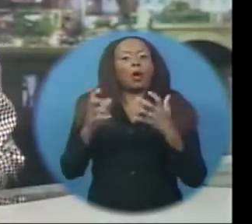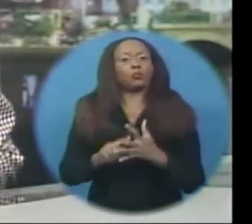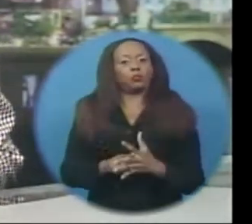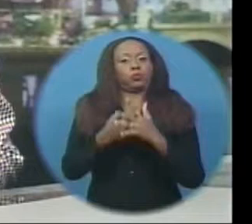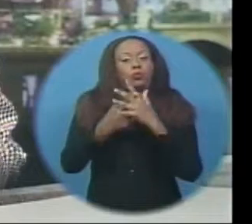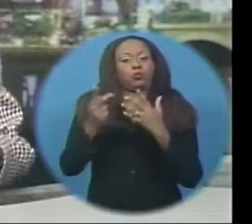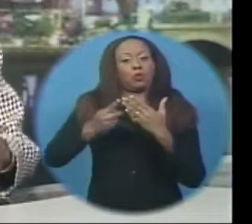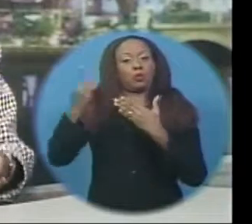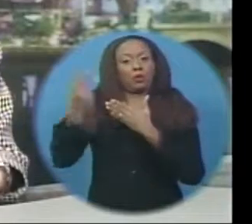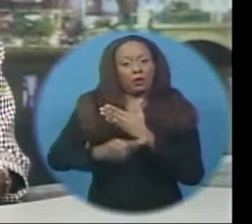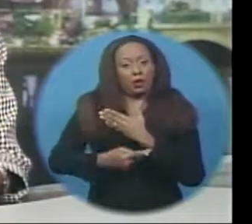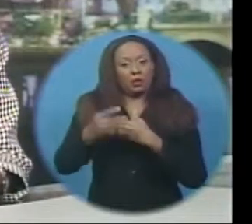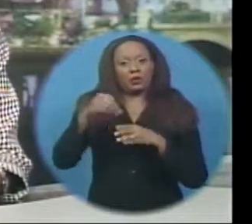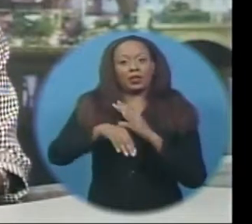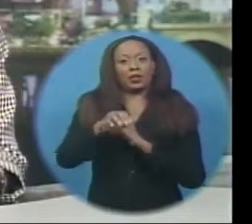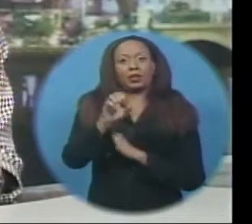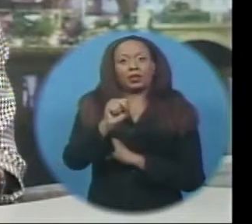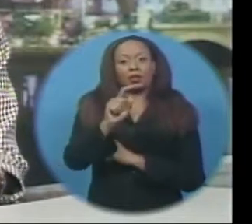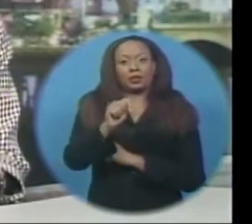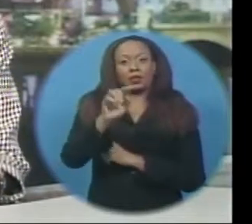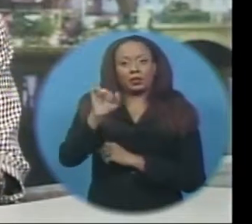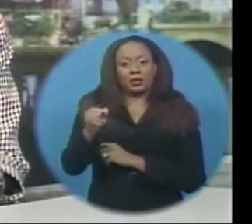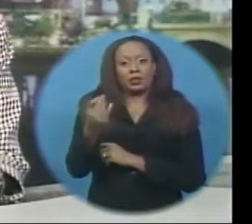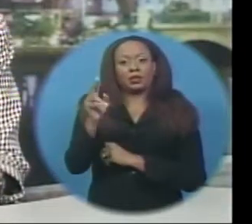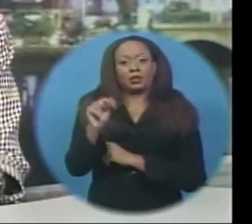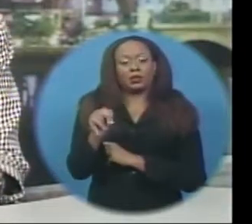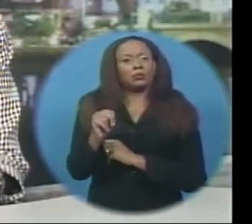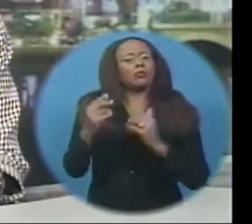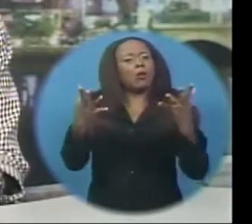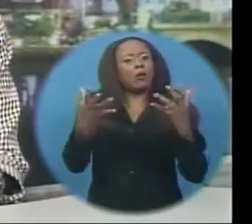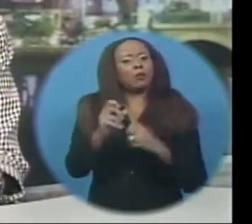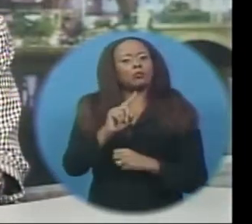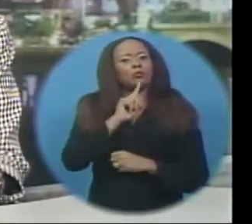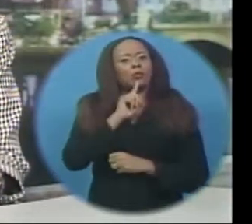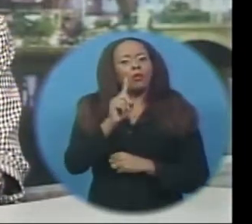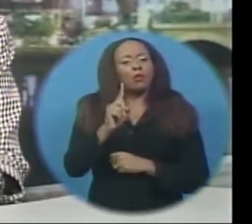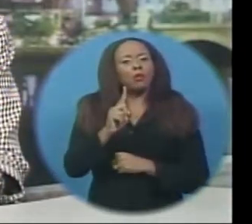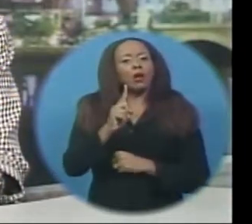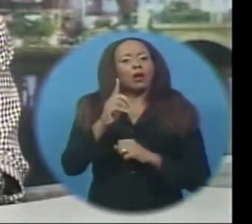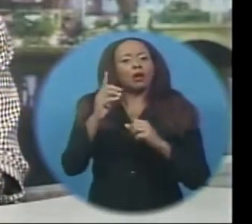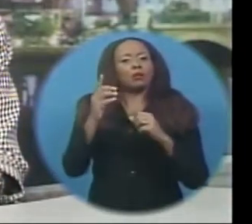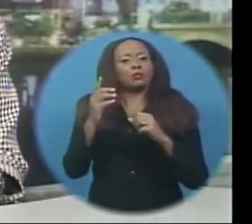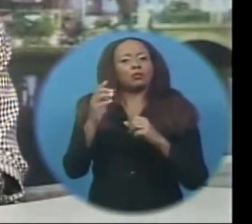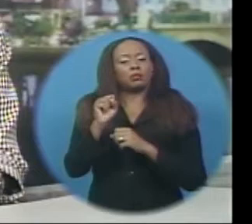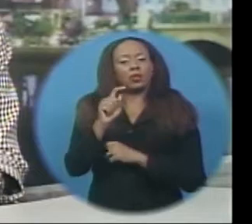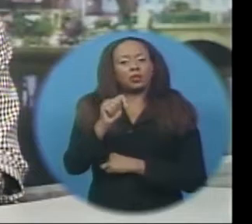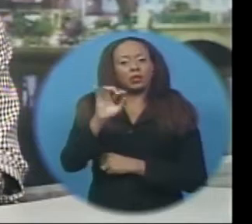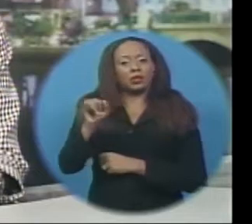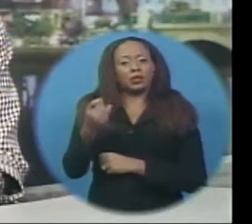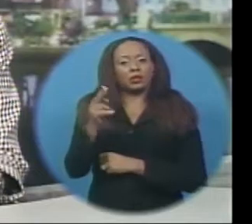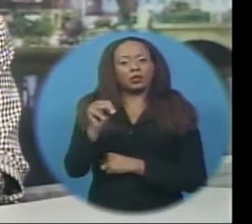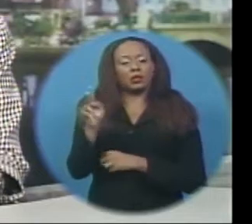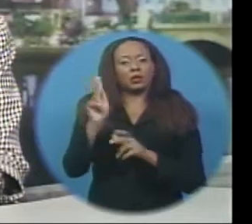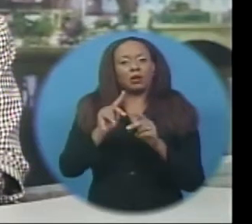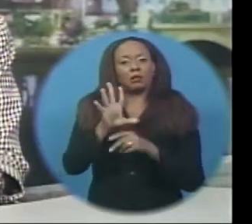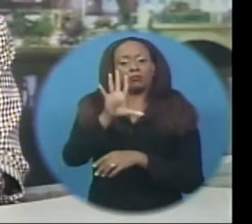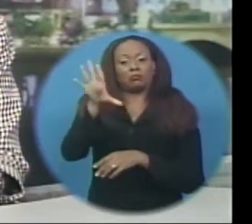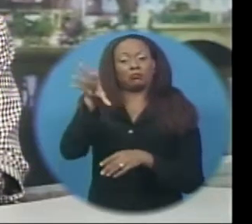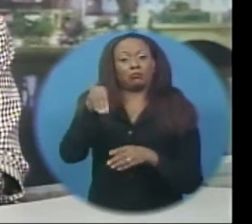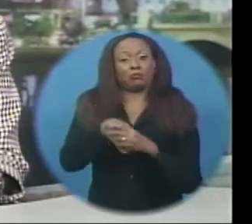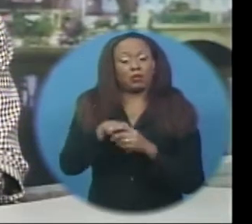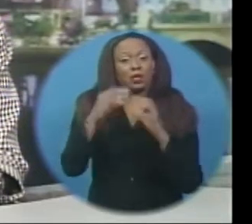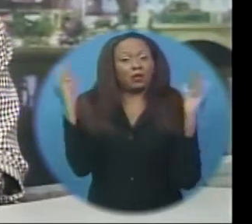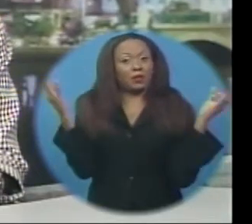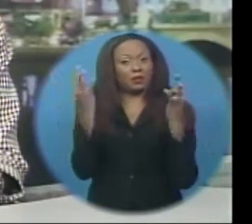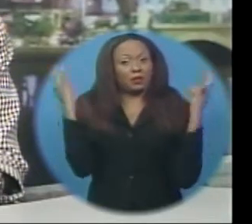at St. John to make sure that that community is not left out of the CARIFESTA festivities. Huddersfield in St. John will